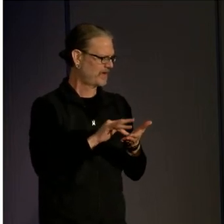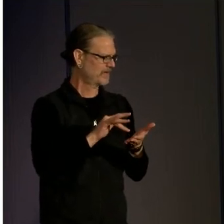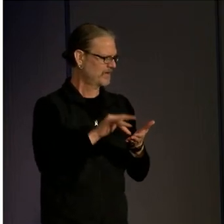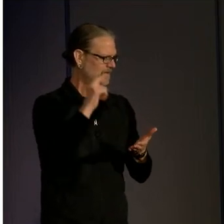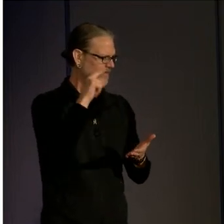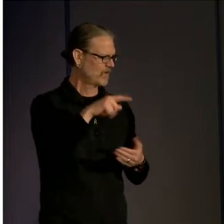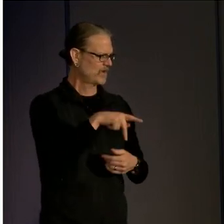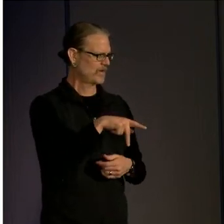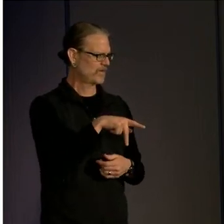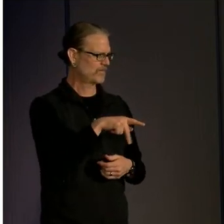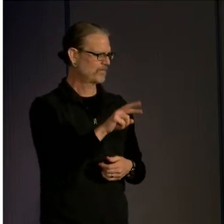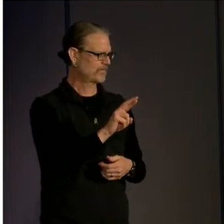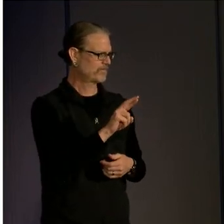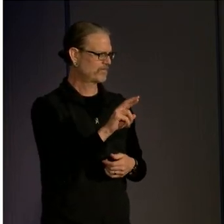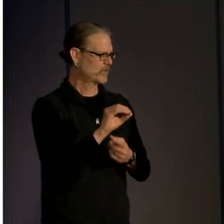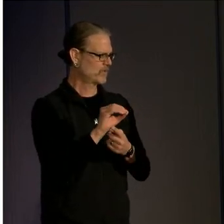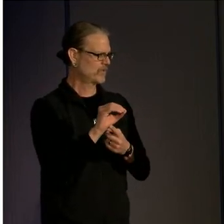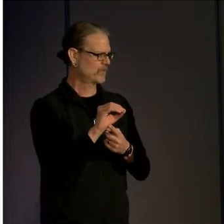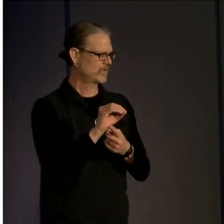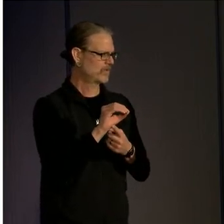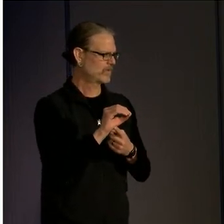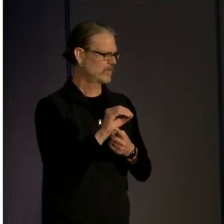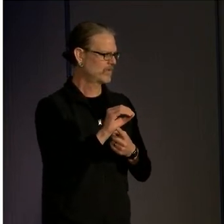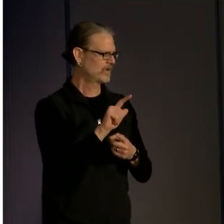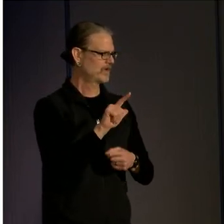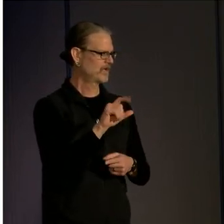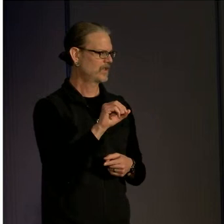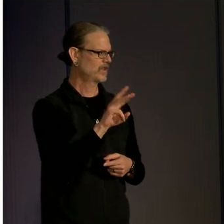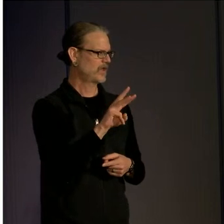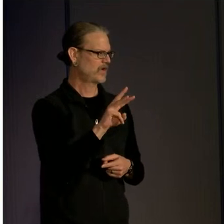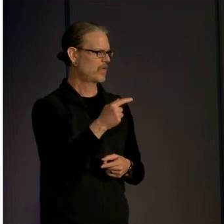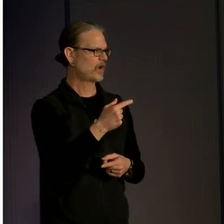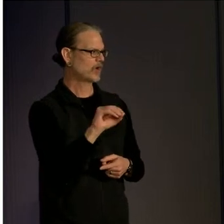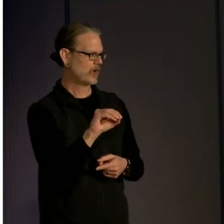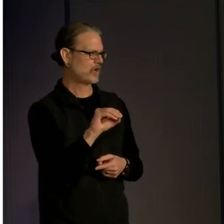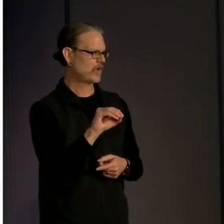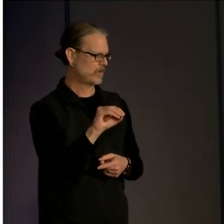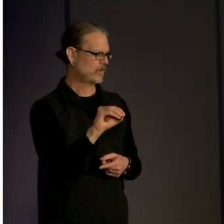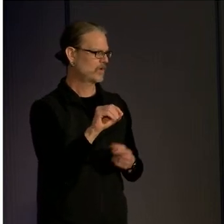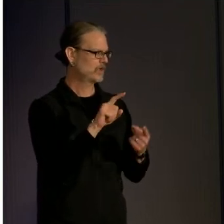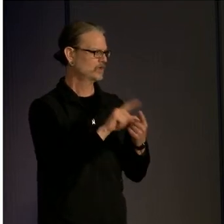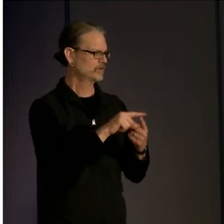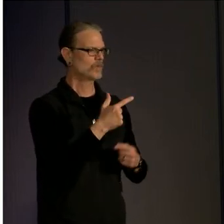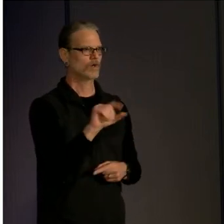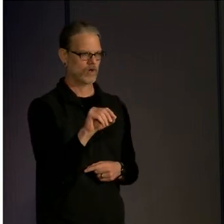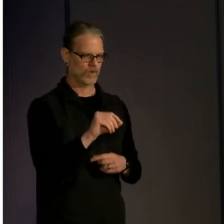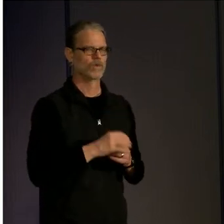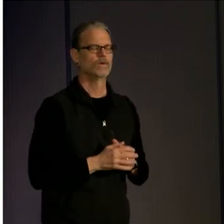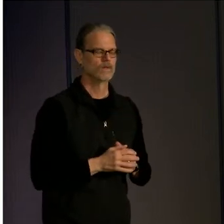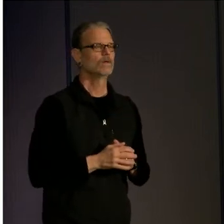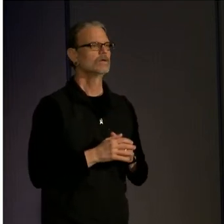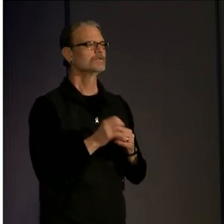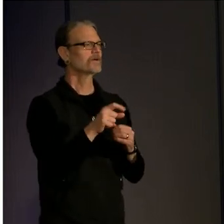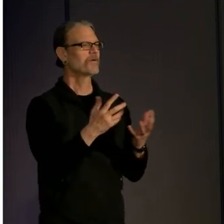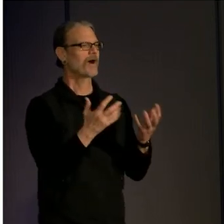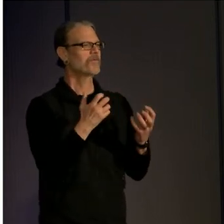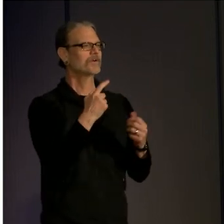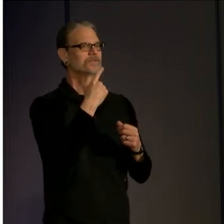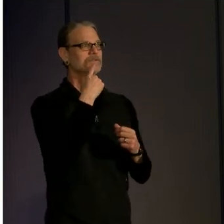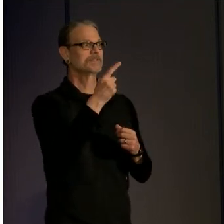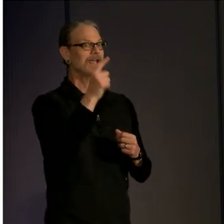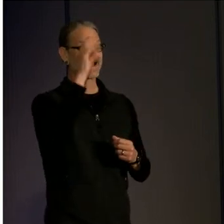independence because she has a communication disability. So I went and I looked for Glenda, and I wanted to say hi to